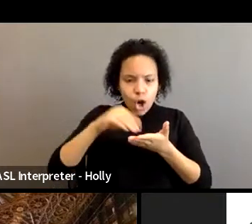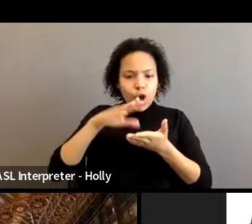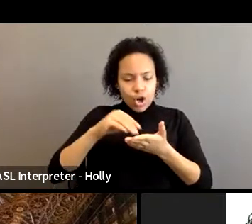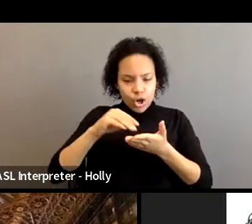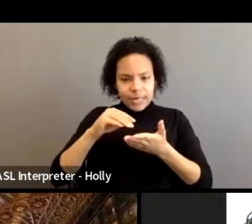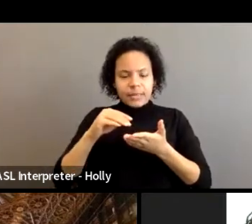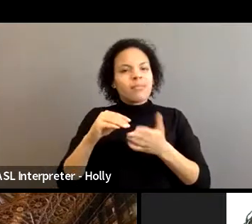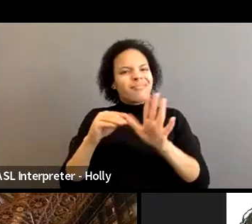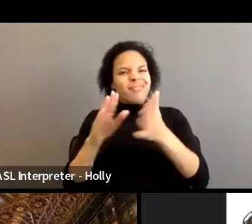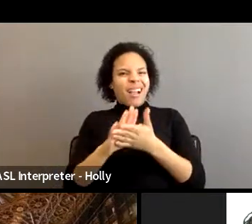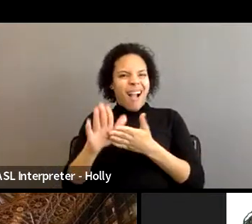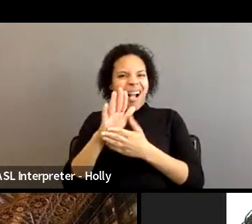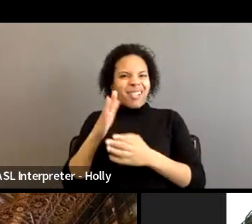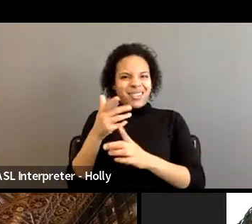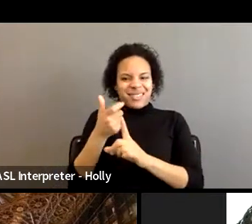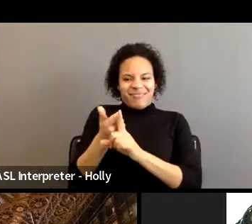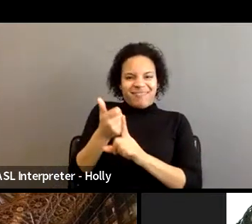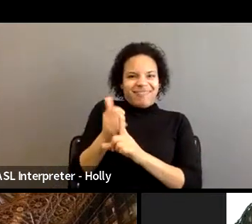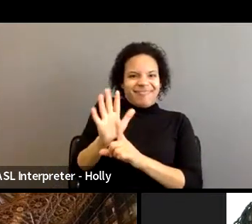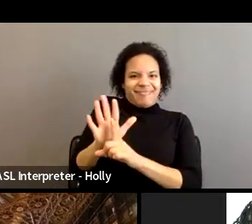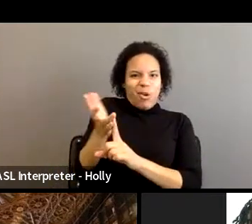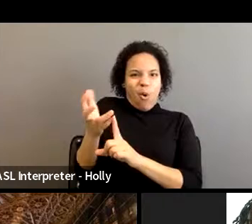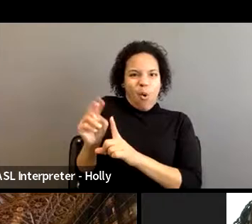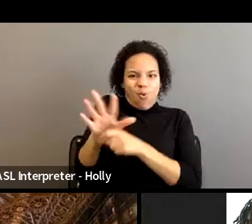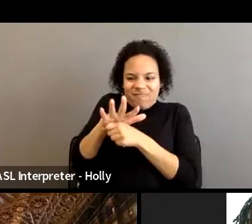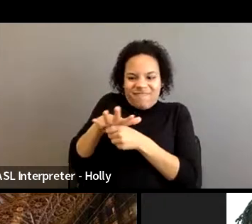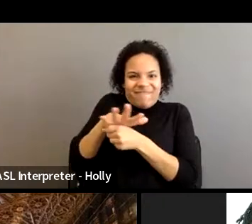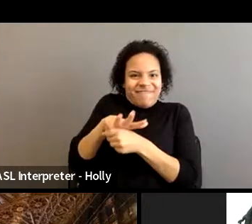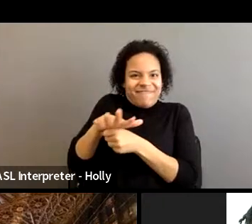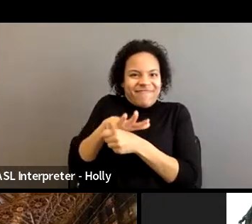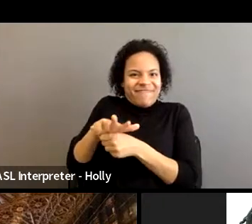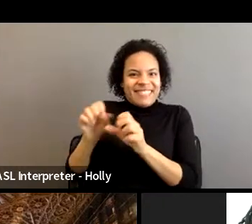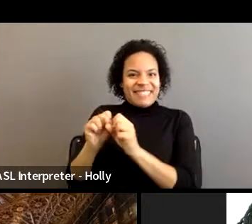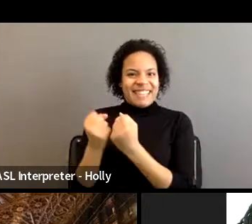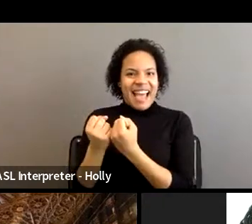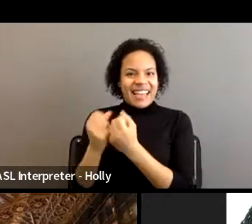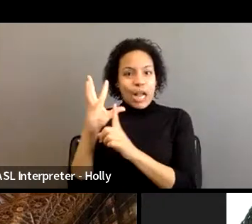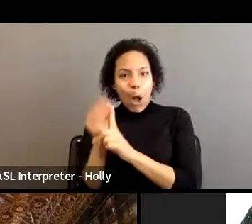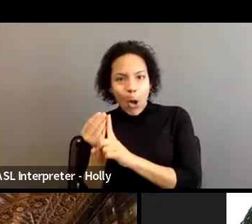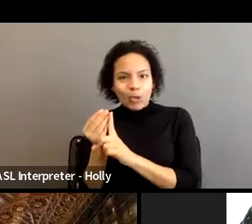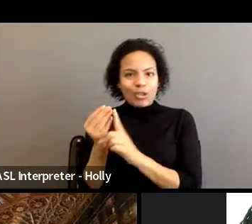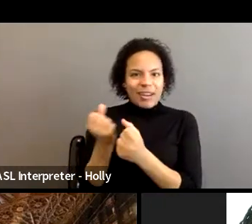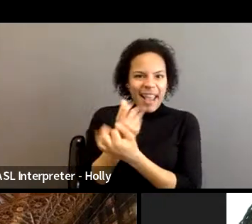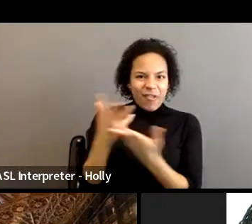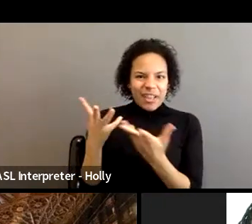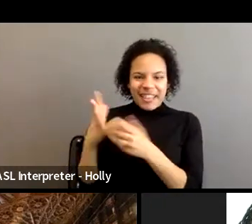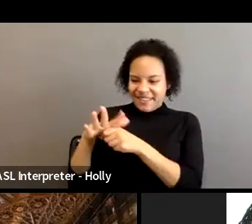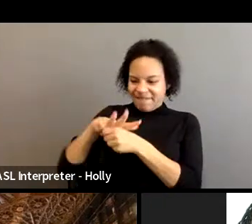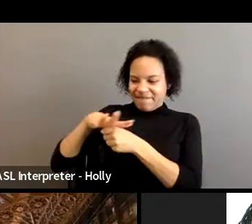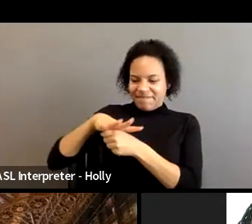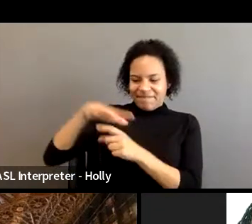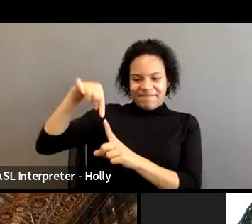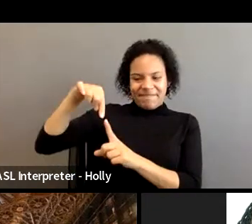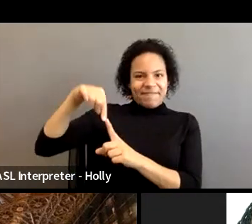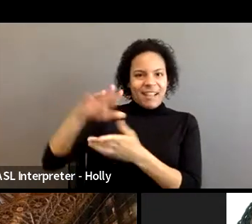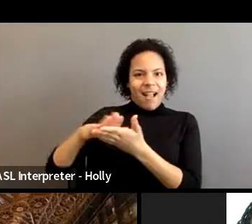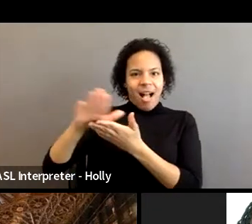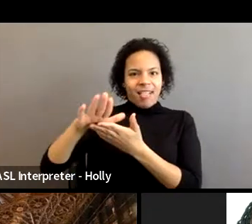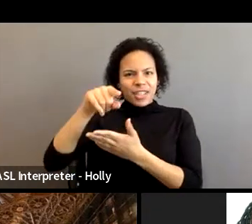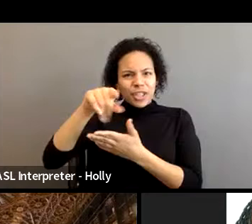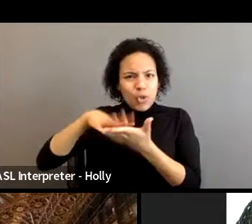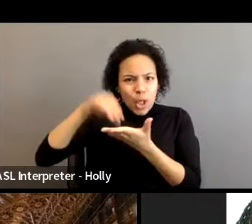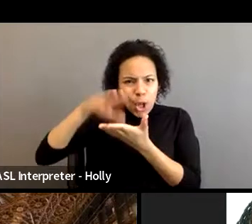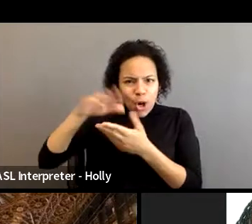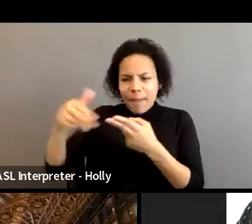own society, it's its own small pocket of society in its own way, and you learn that all of these things happen in a college system, and you fight against